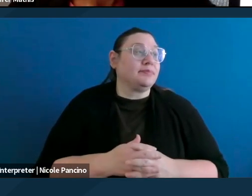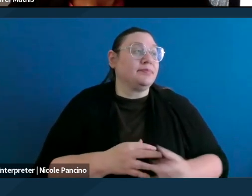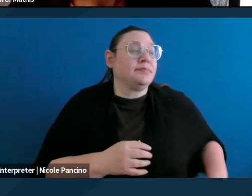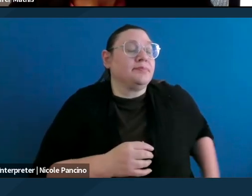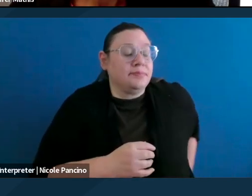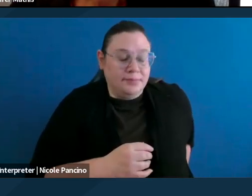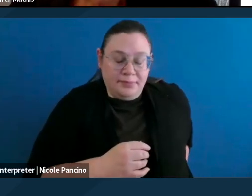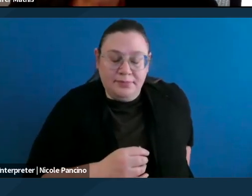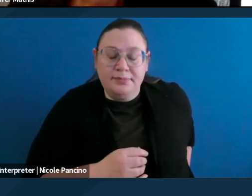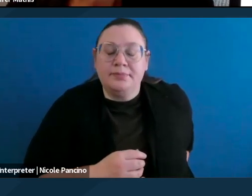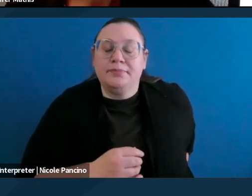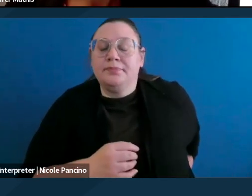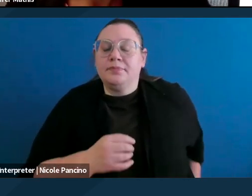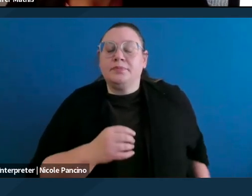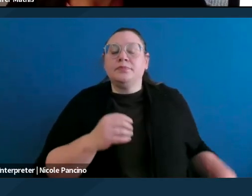So,